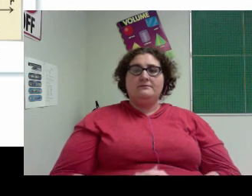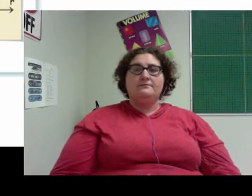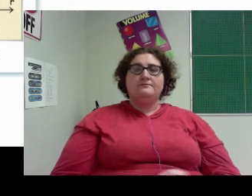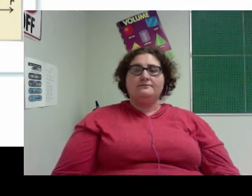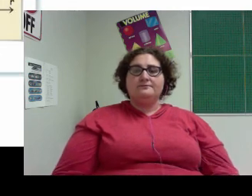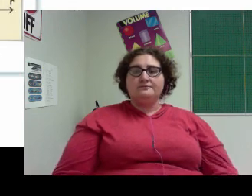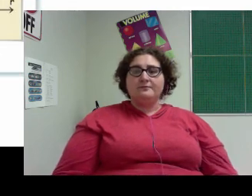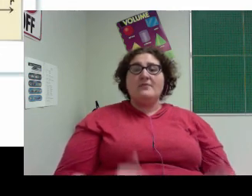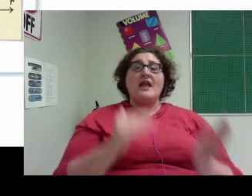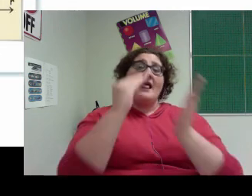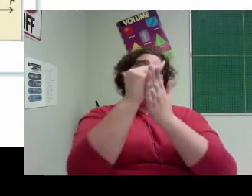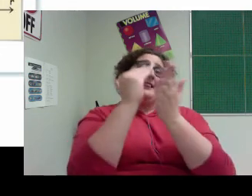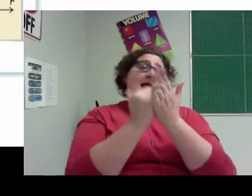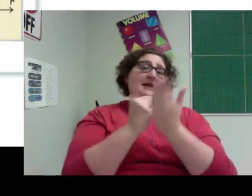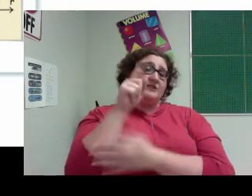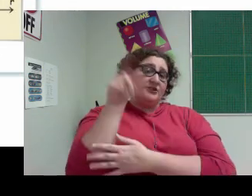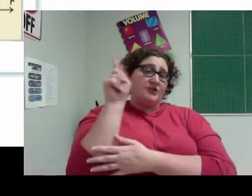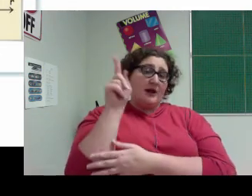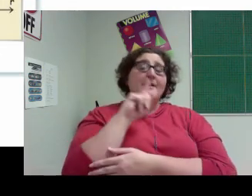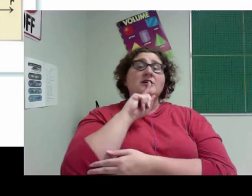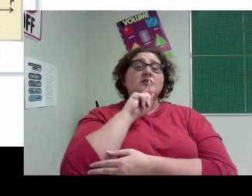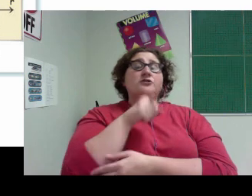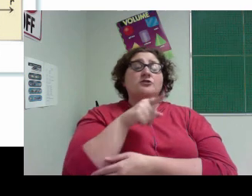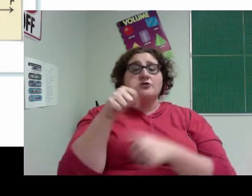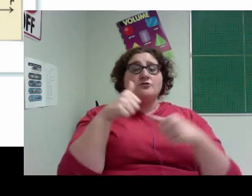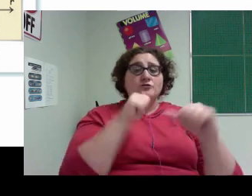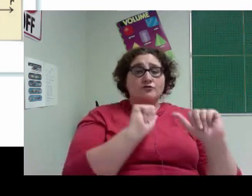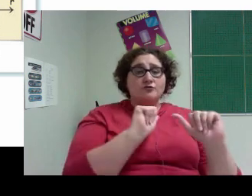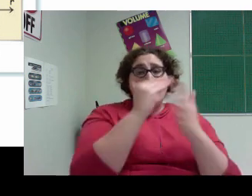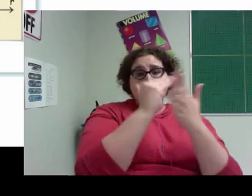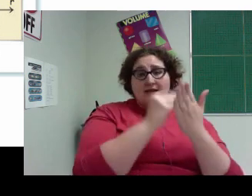Okay, lesson check. Make sure that you try the lesson check before you